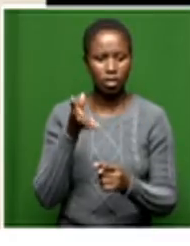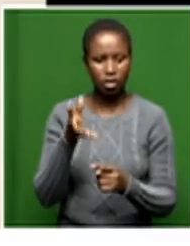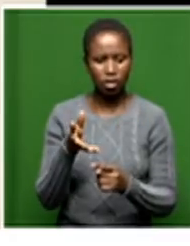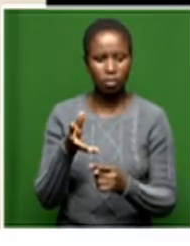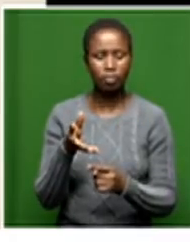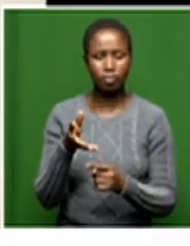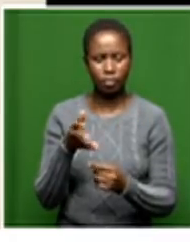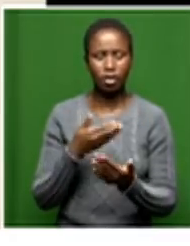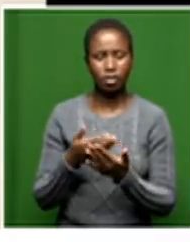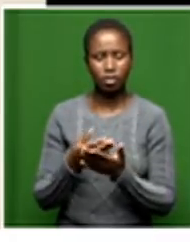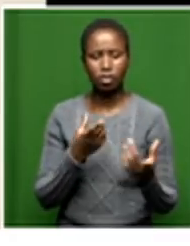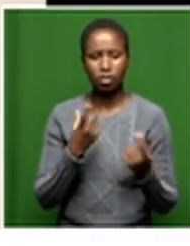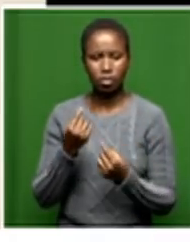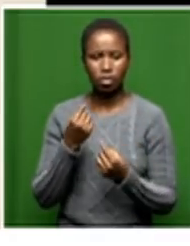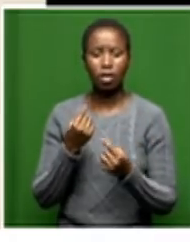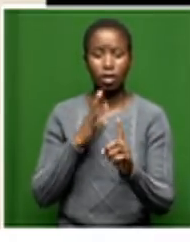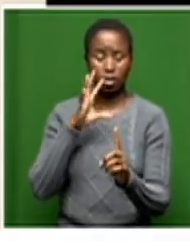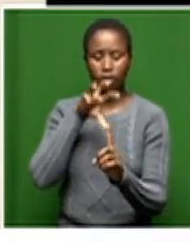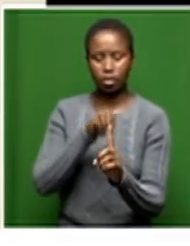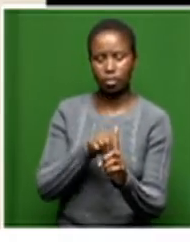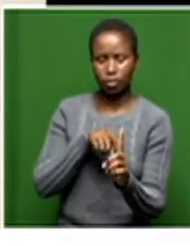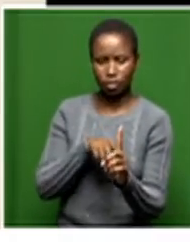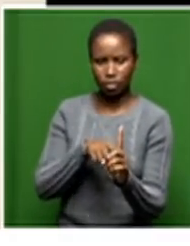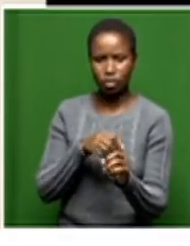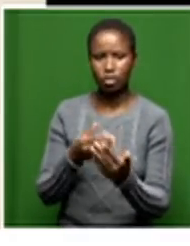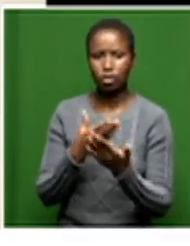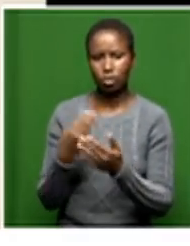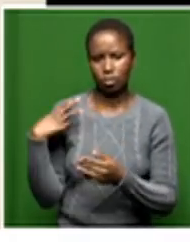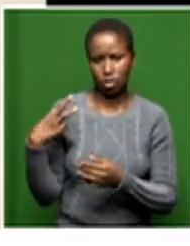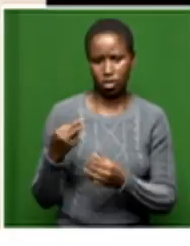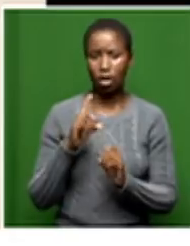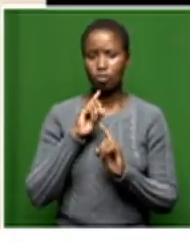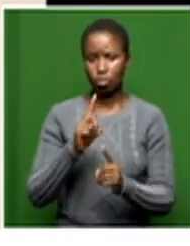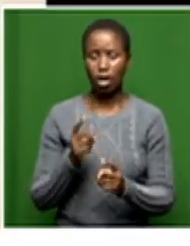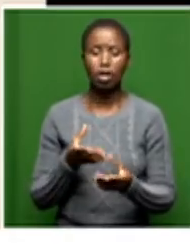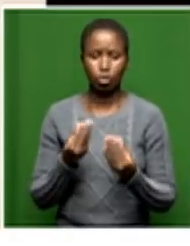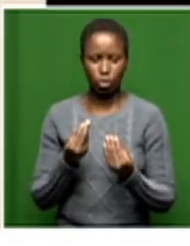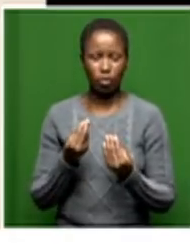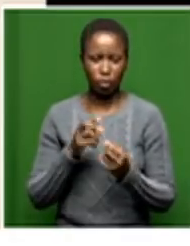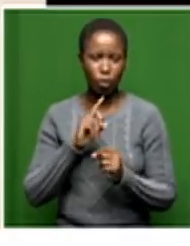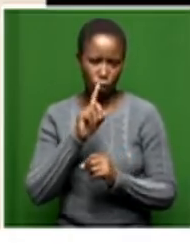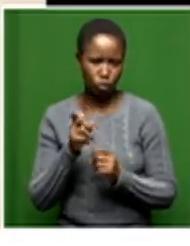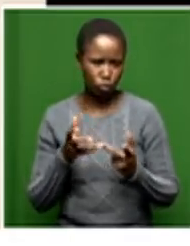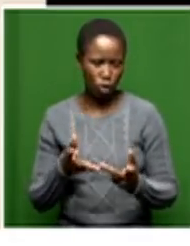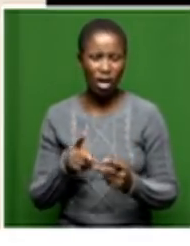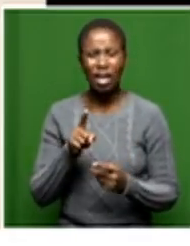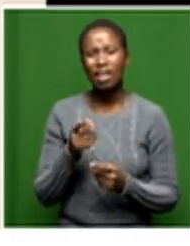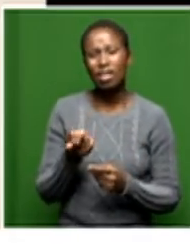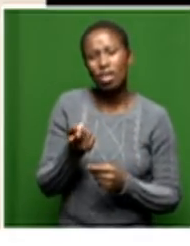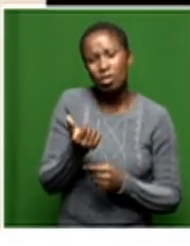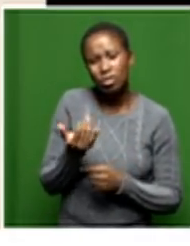try not to answer the question. And then that will be taken as a minister having provided a response to your question. It's almost